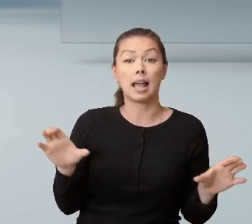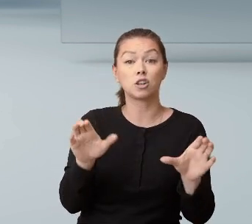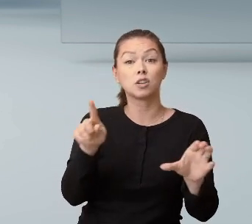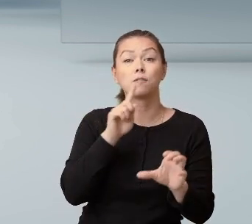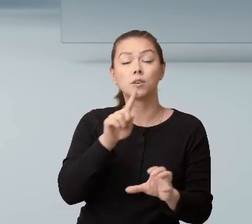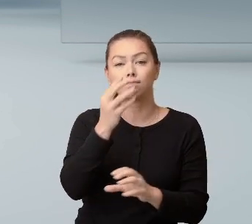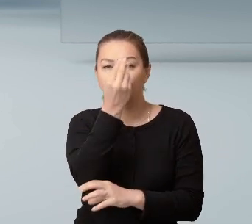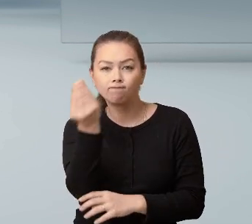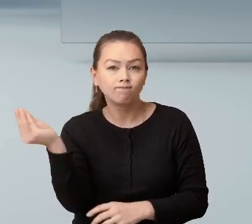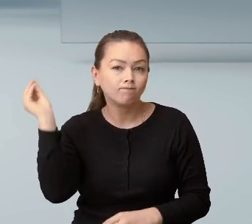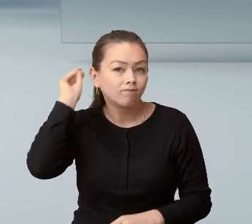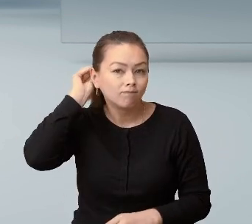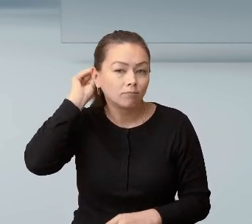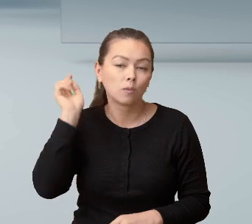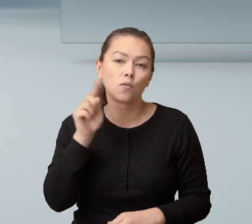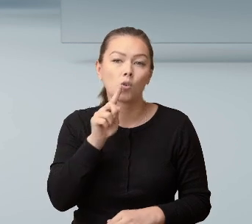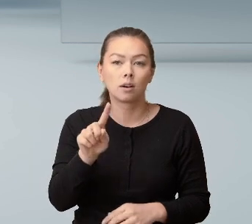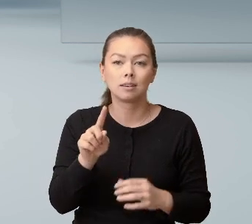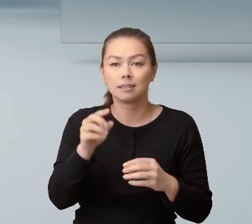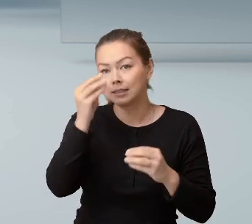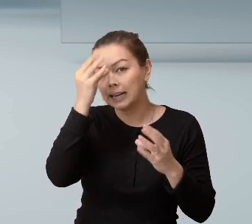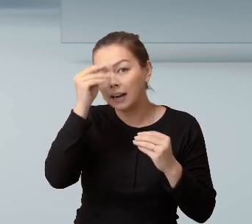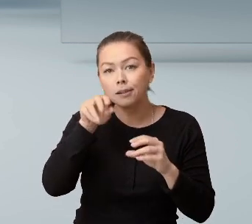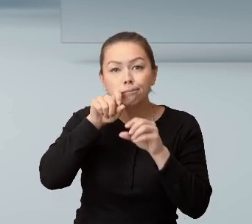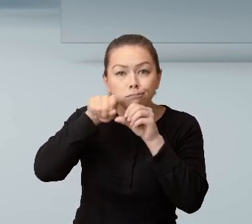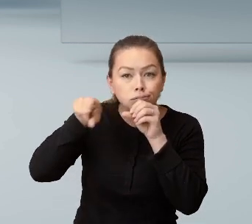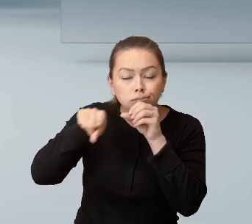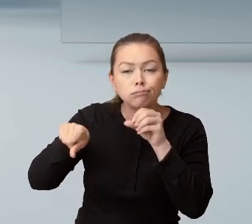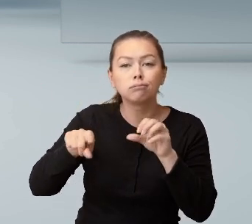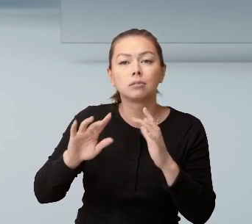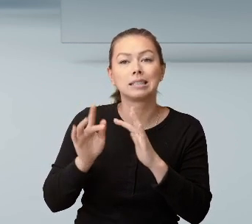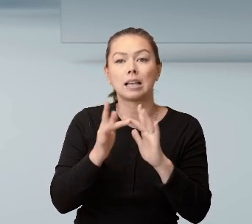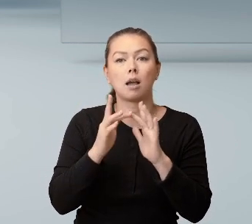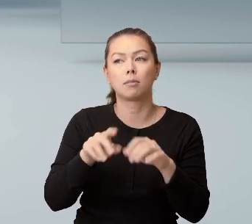organization from data leakage and cyber breaches.